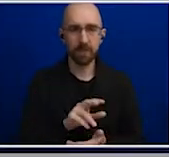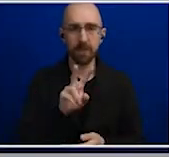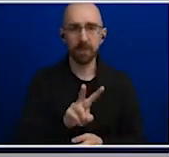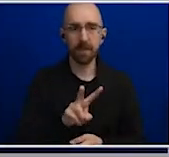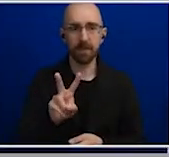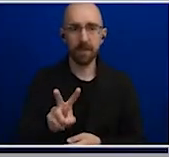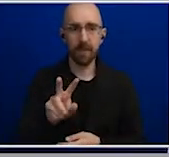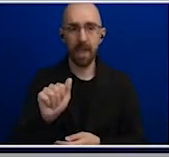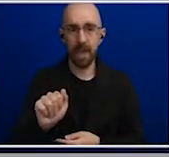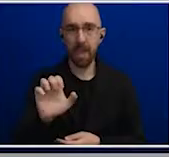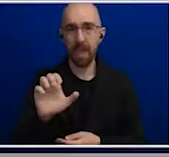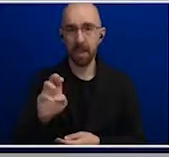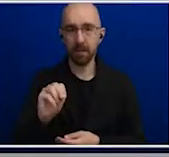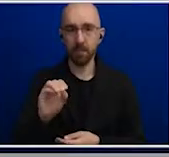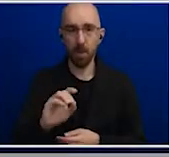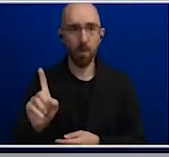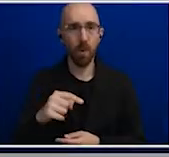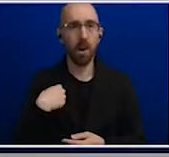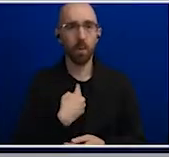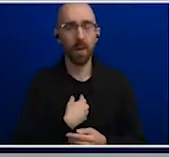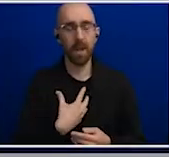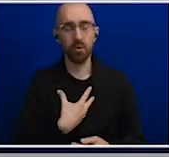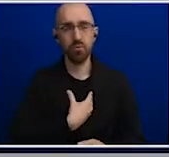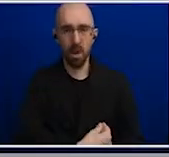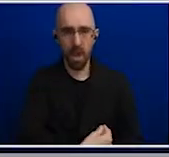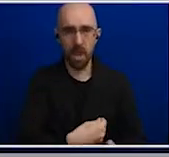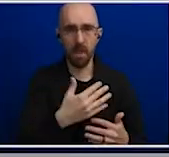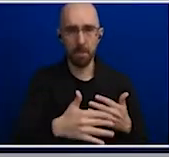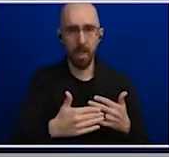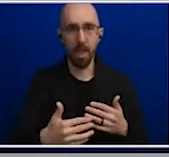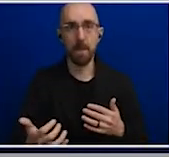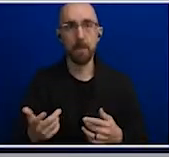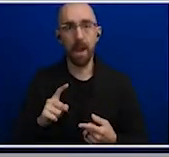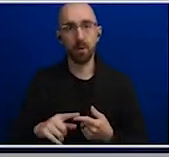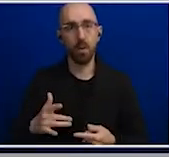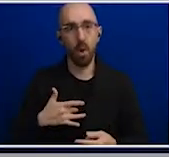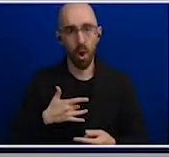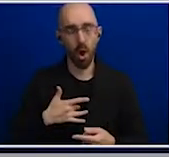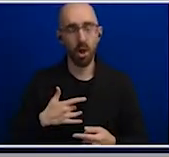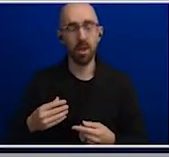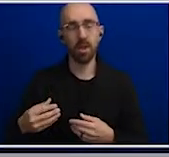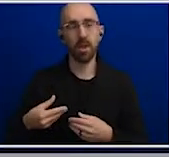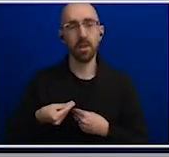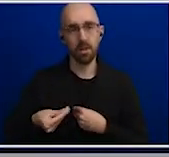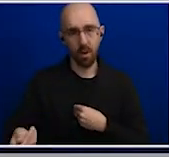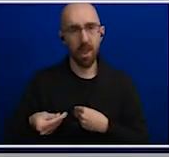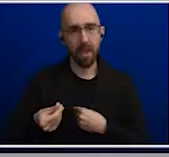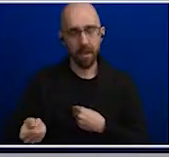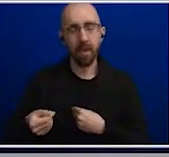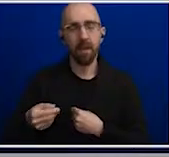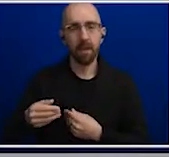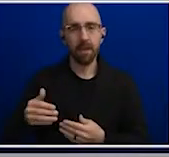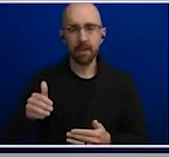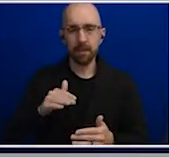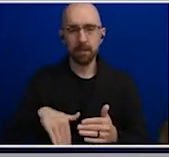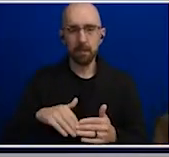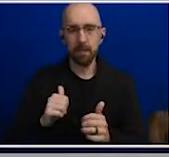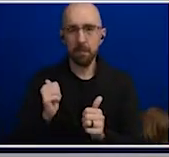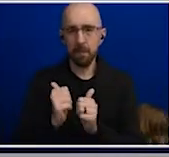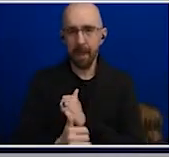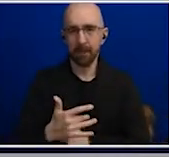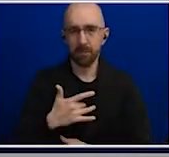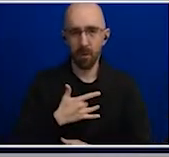ECMO is where we drain the blood coming back to the heart, and then we give it to, we essentially bypass the heart and we put it in